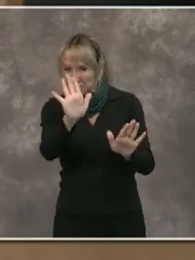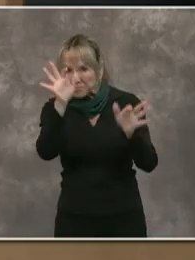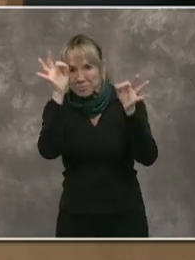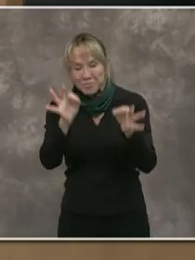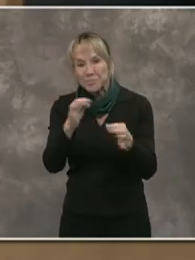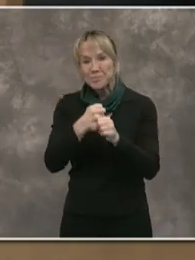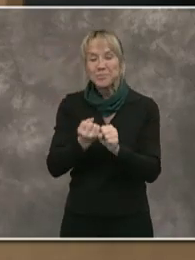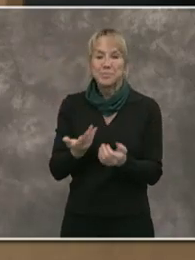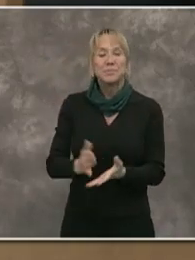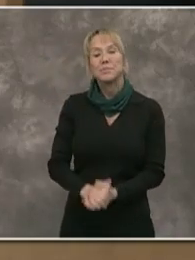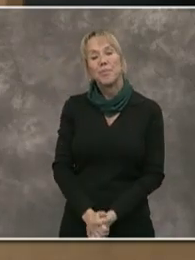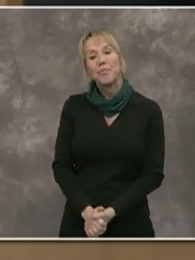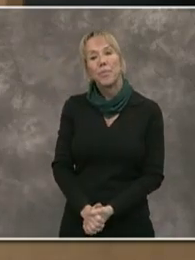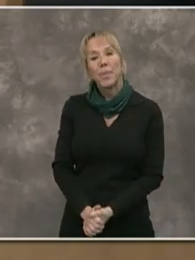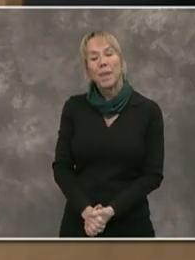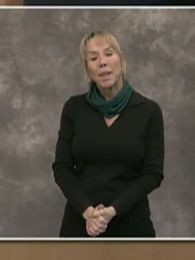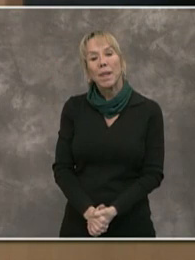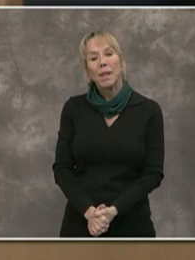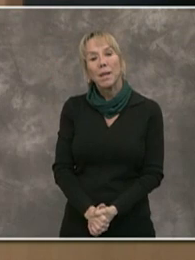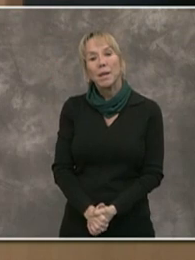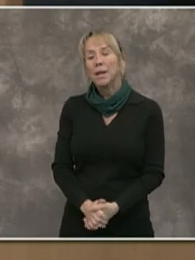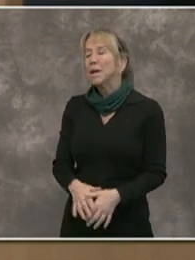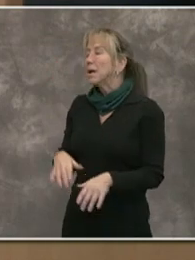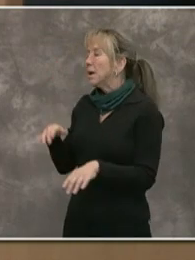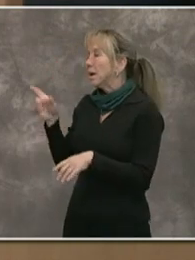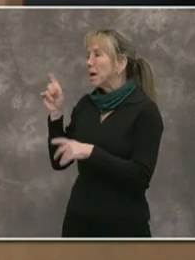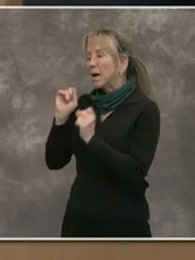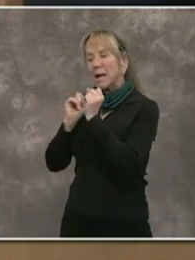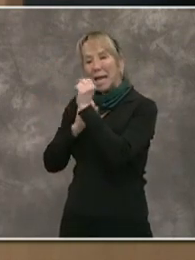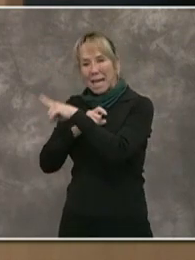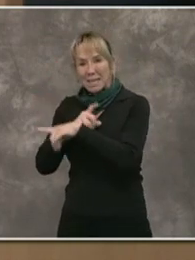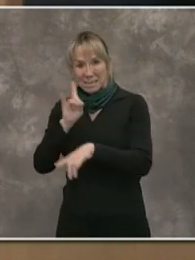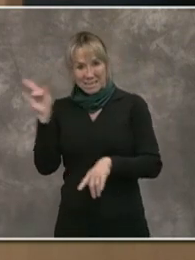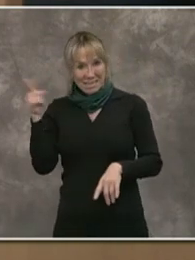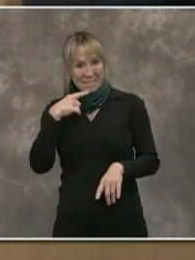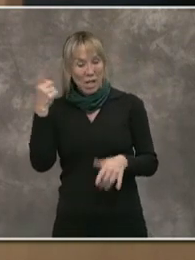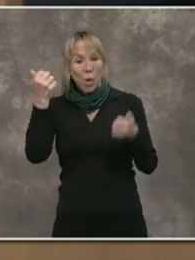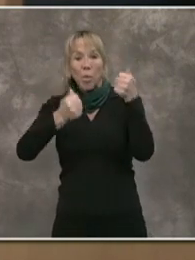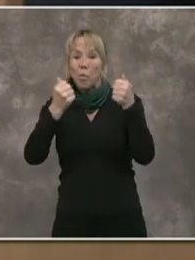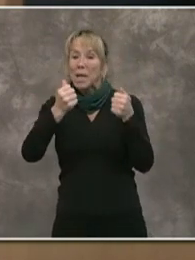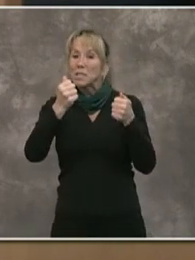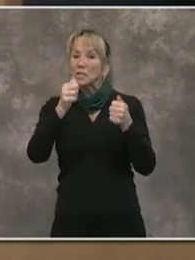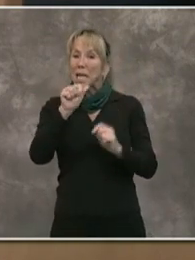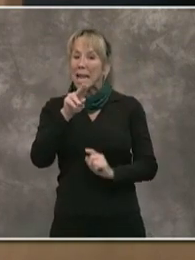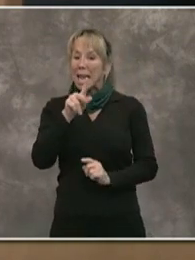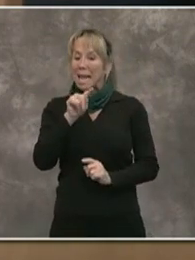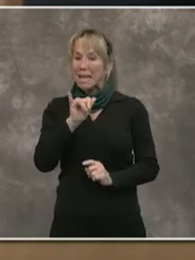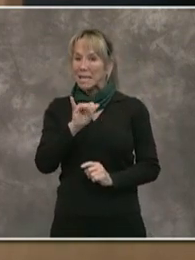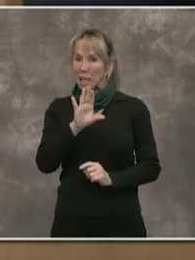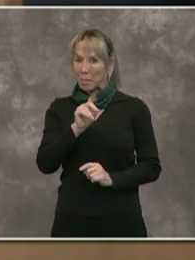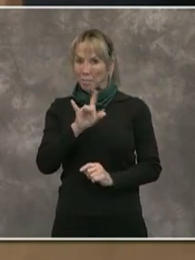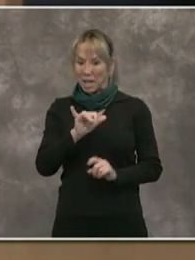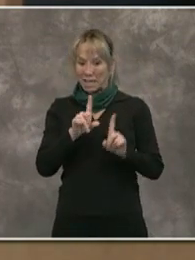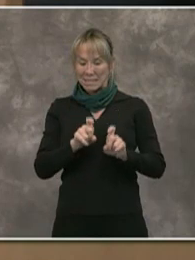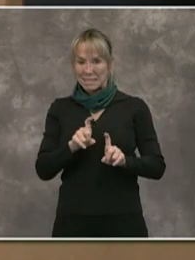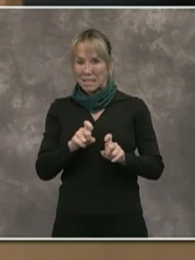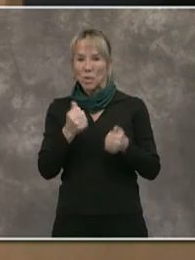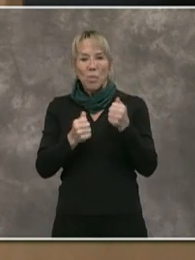Dr. McDonald, just a quick follow-up. Did they tell you what lab they were using for the antibody test and where it's